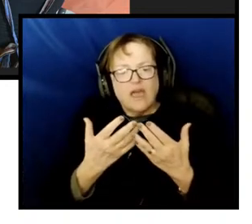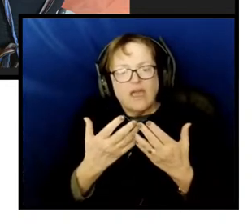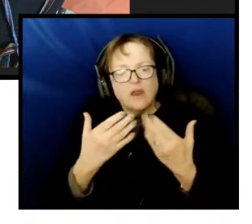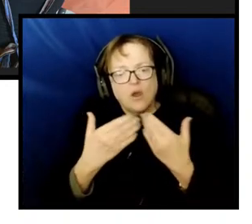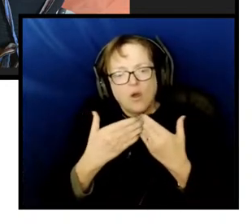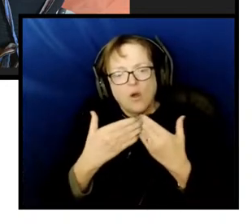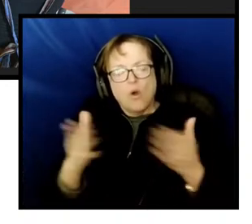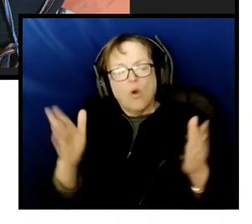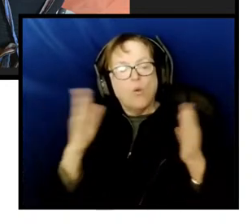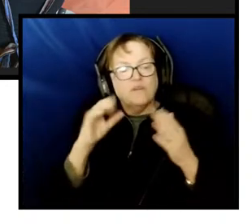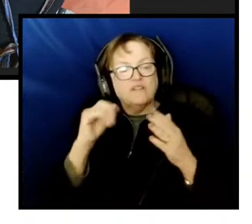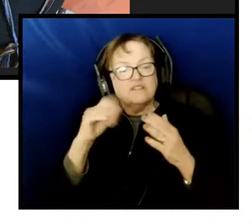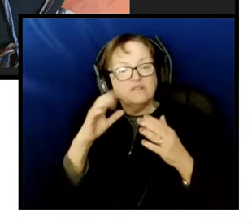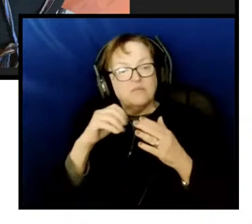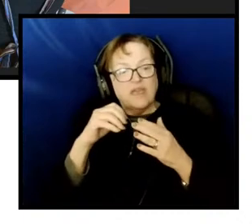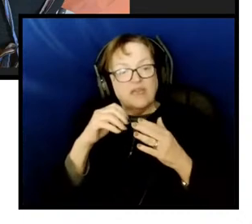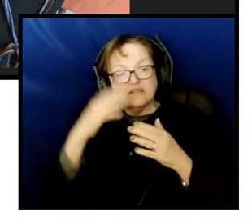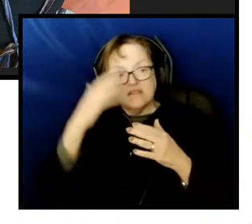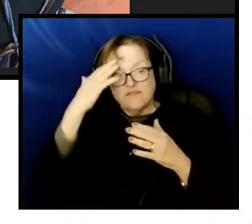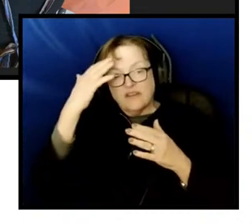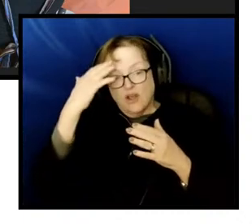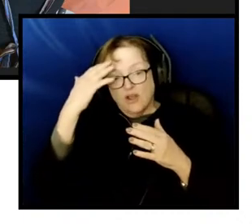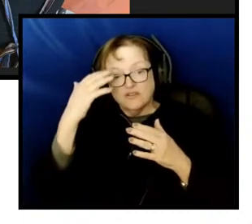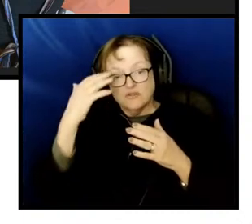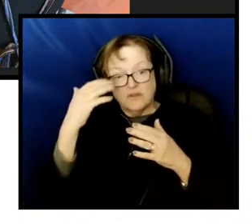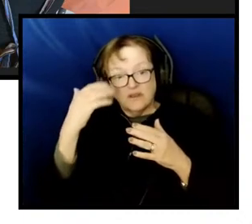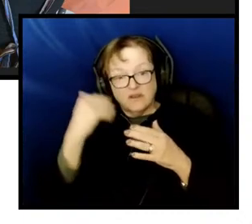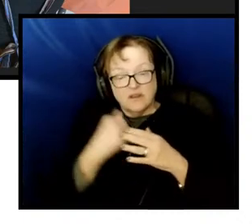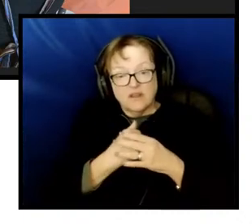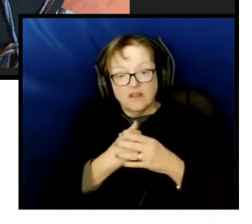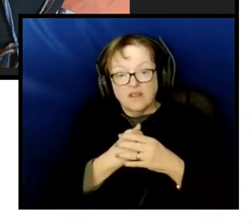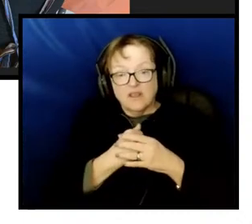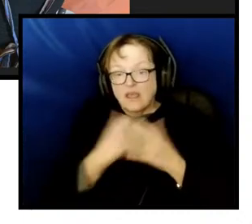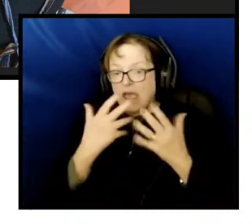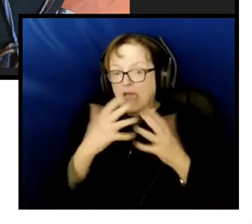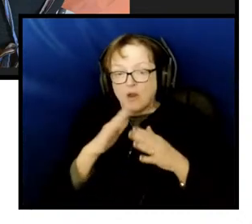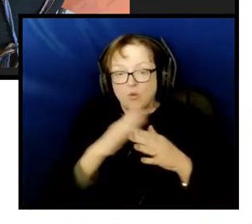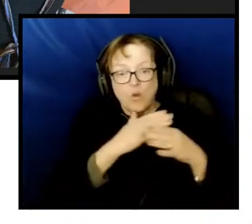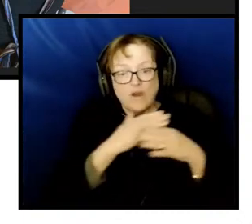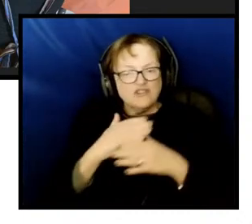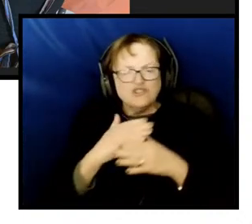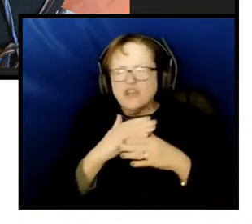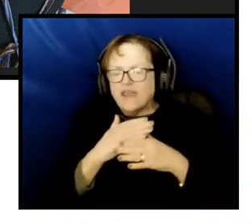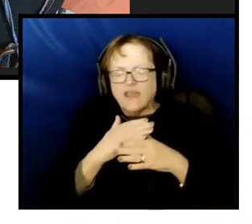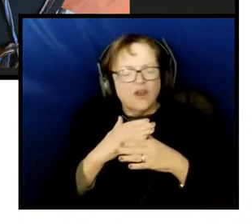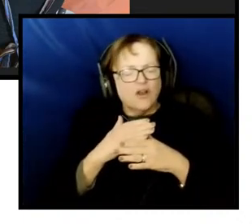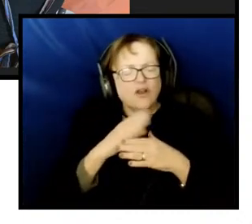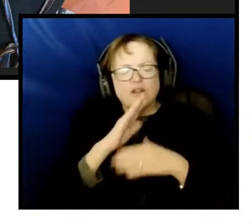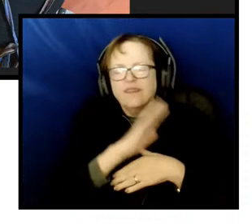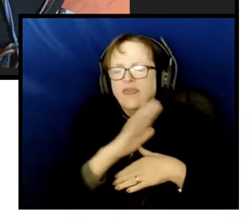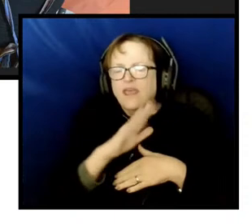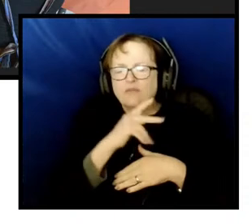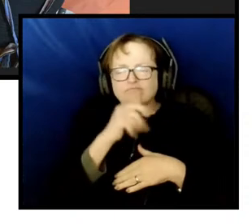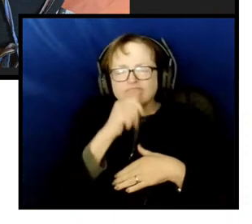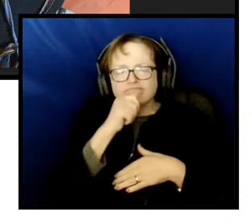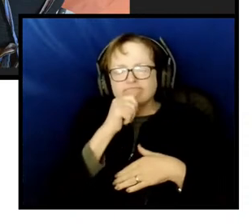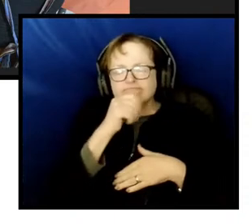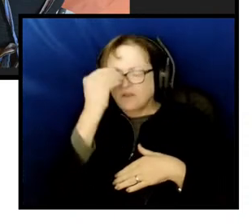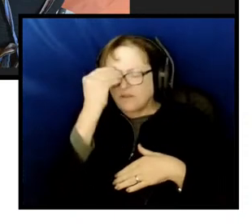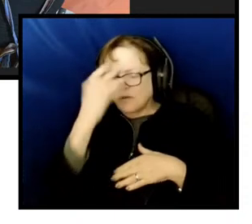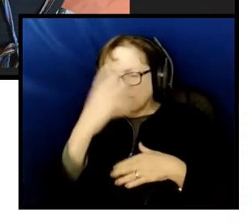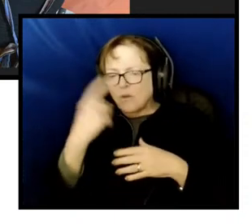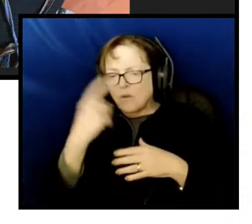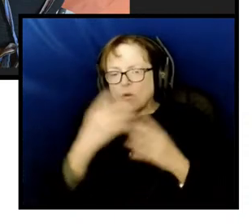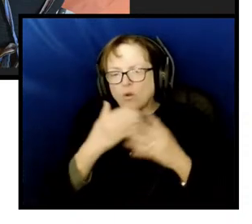of acknowledgement and healing for them, because I don't want to share what exactly happened, but one of the members was going through a